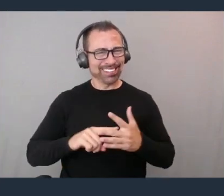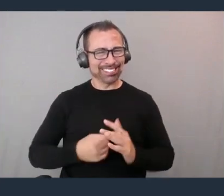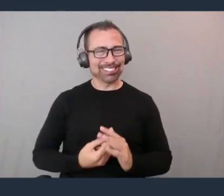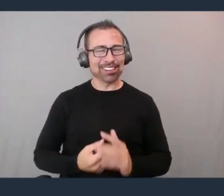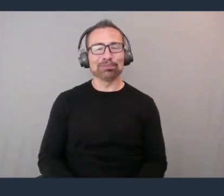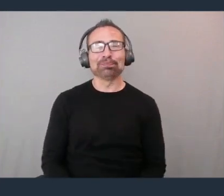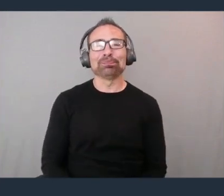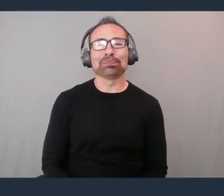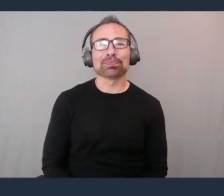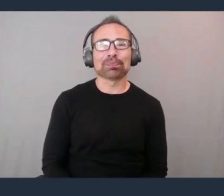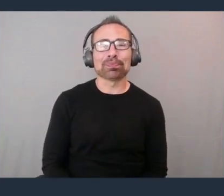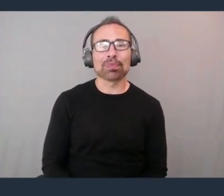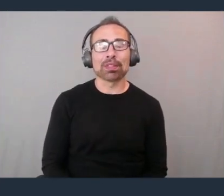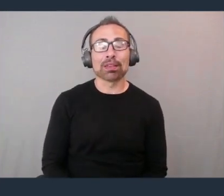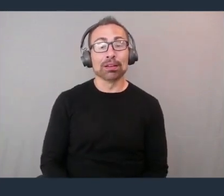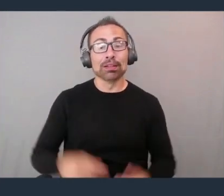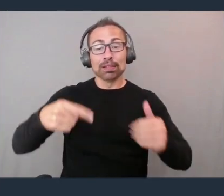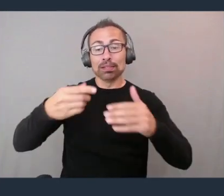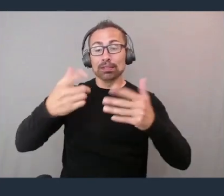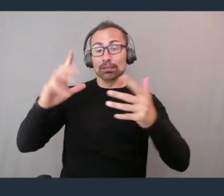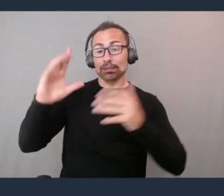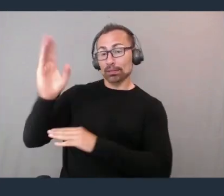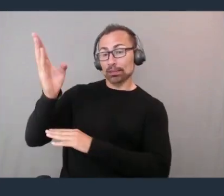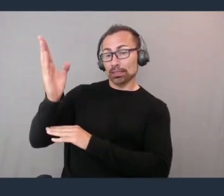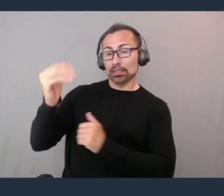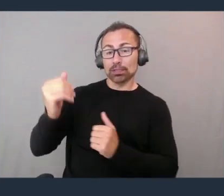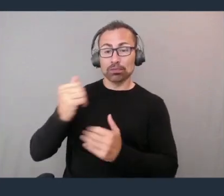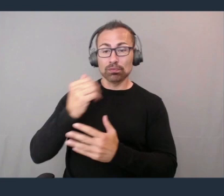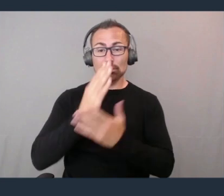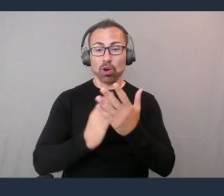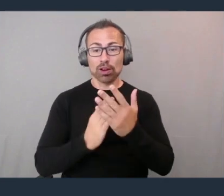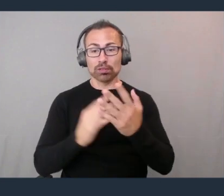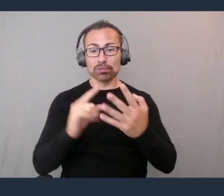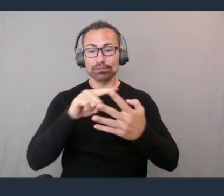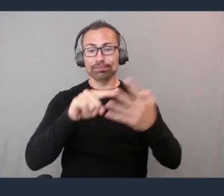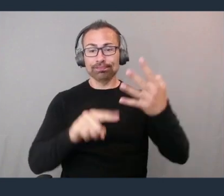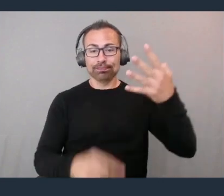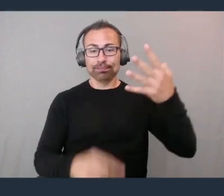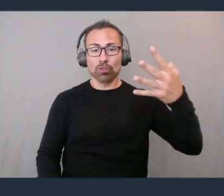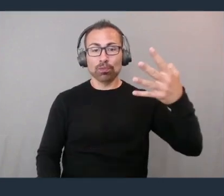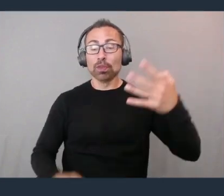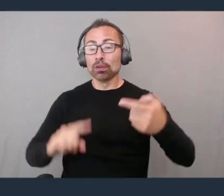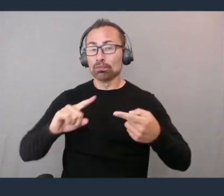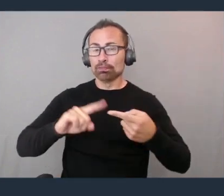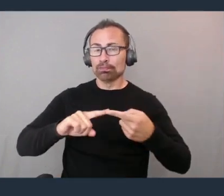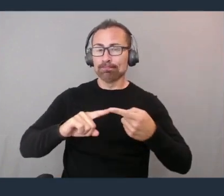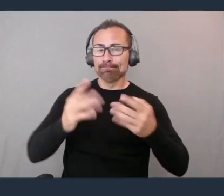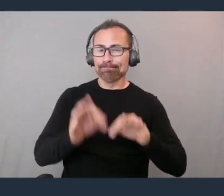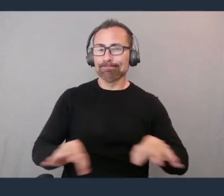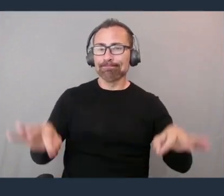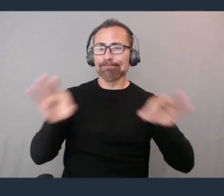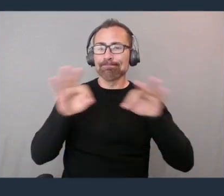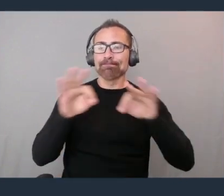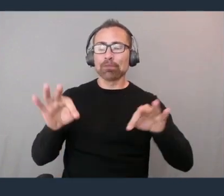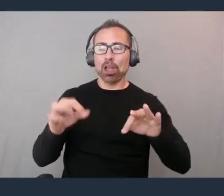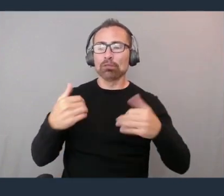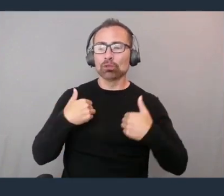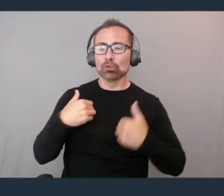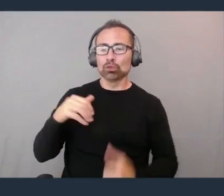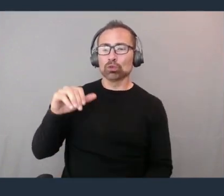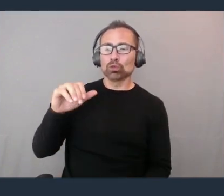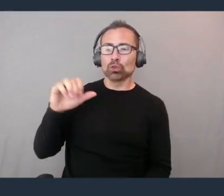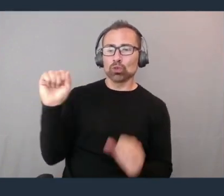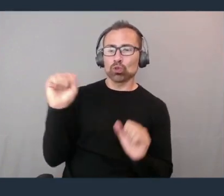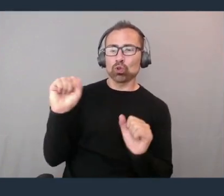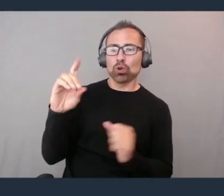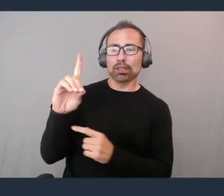I've divided this session into four parts for us. We'll start by talking about the importance of having a cold data management